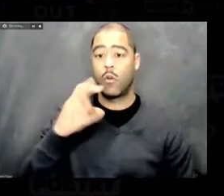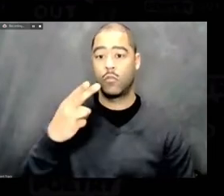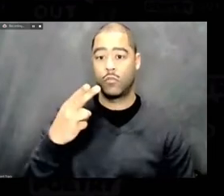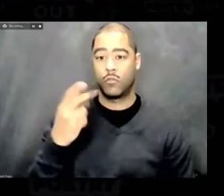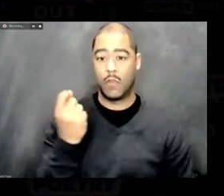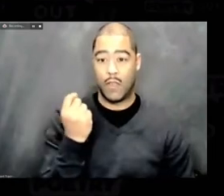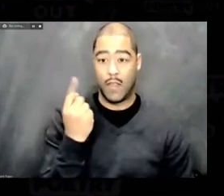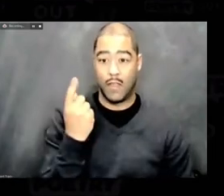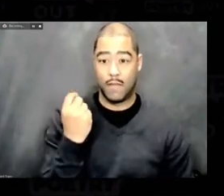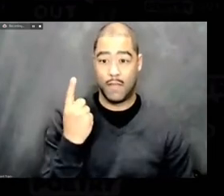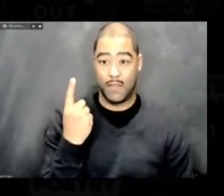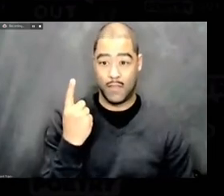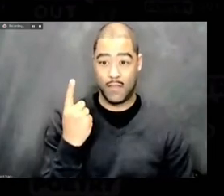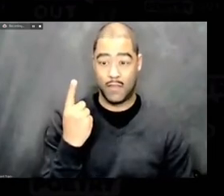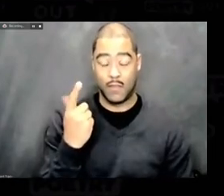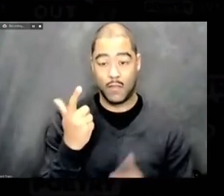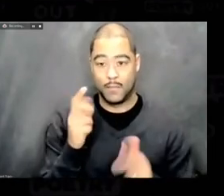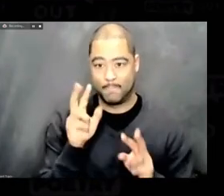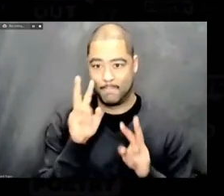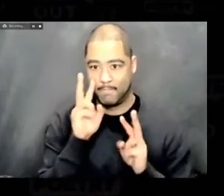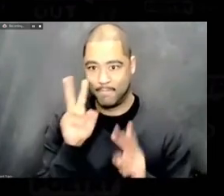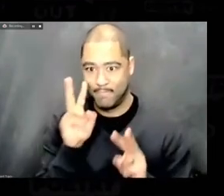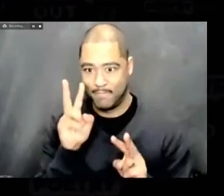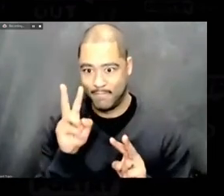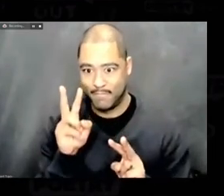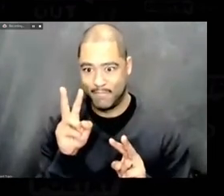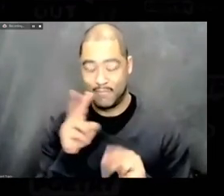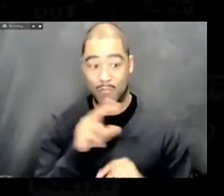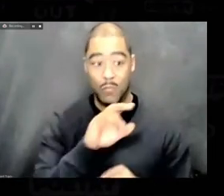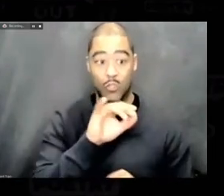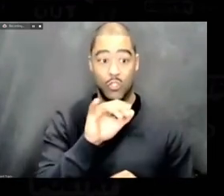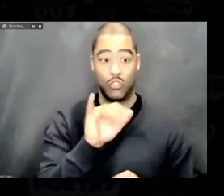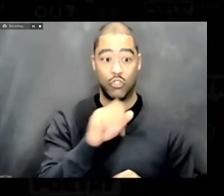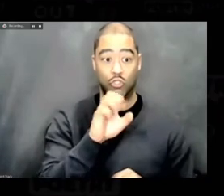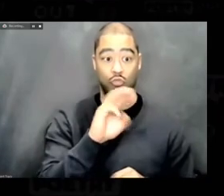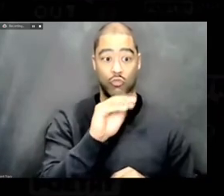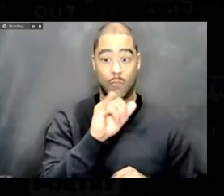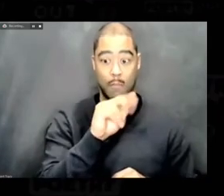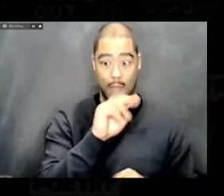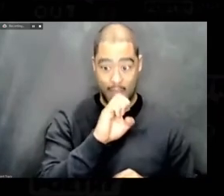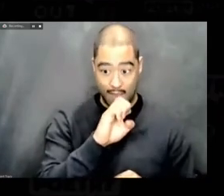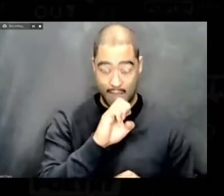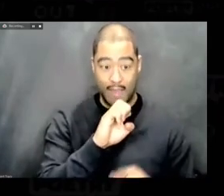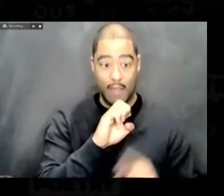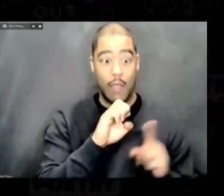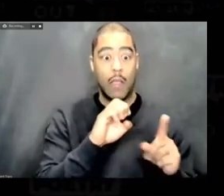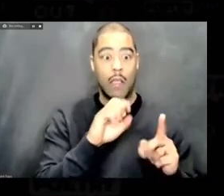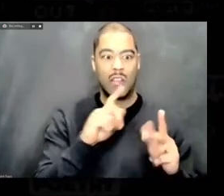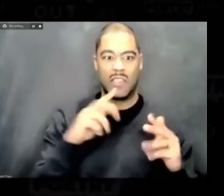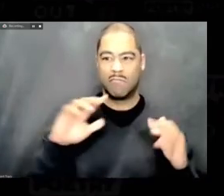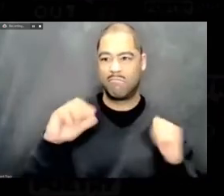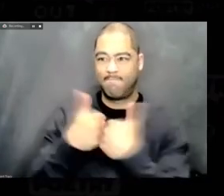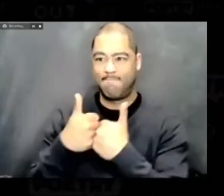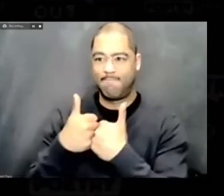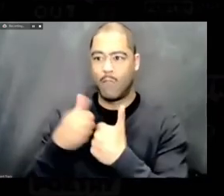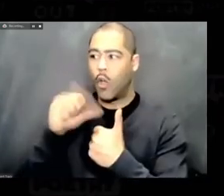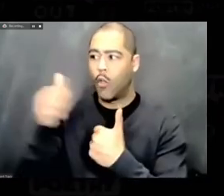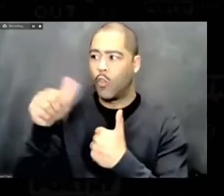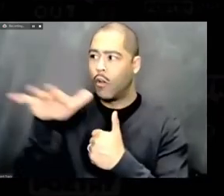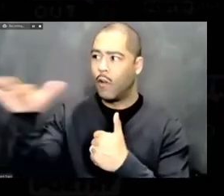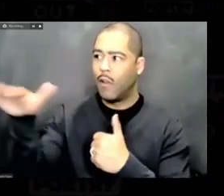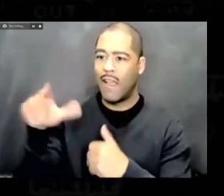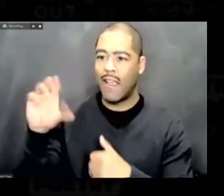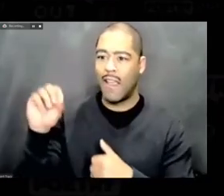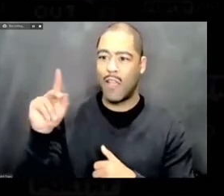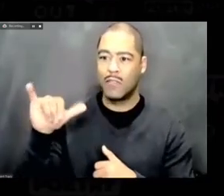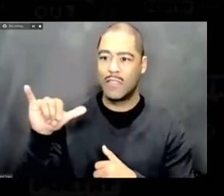in and see how our county champion goes against the other counties of California. Now we'll go to